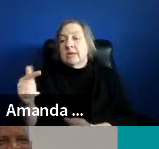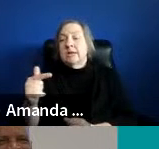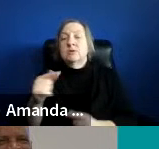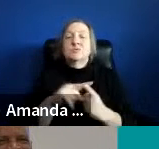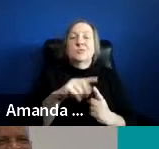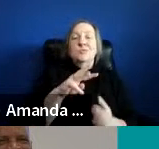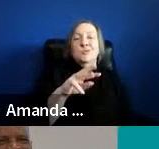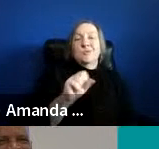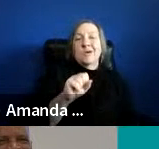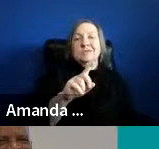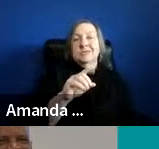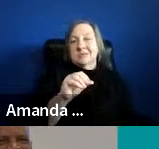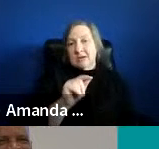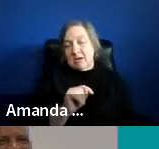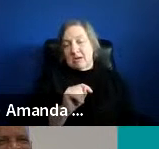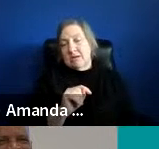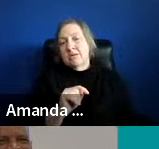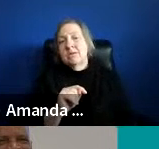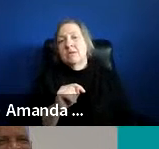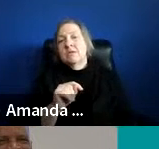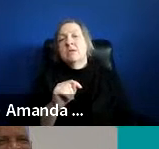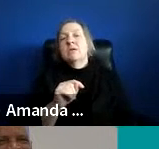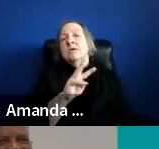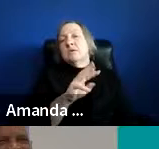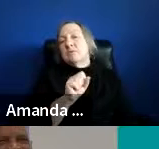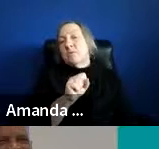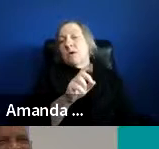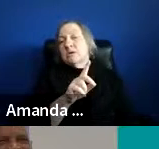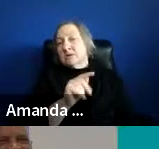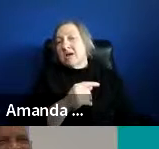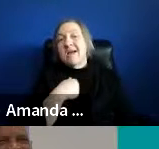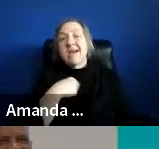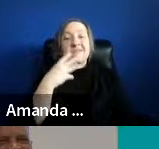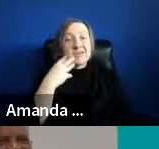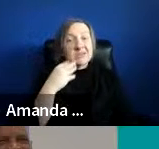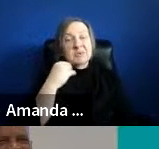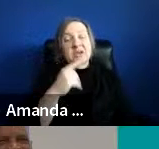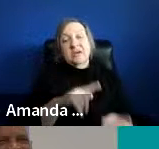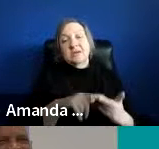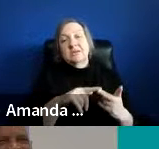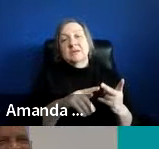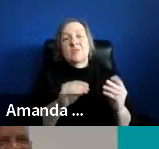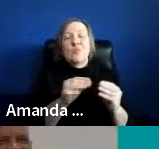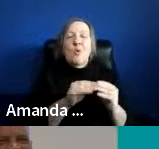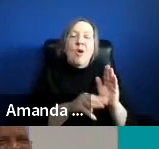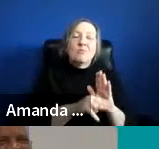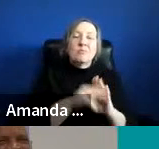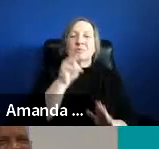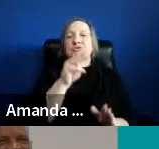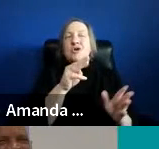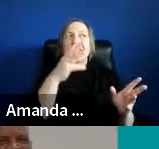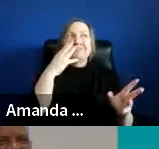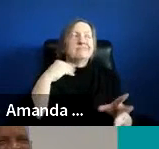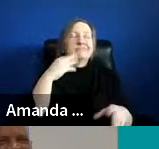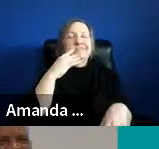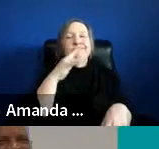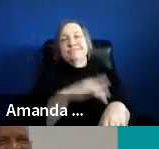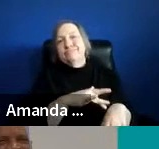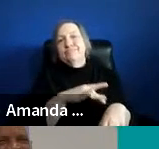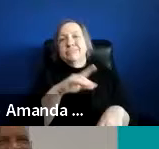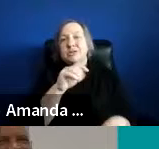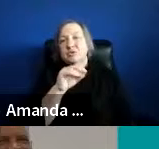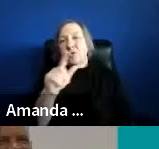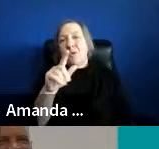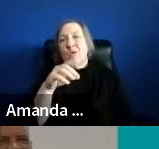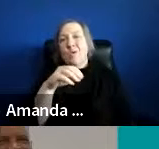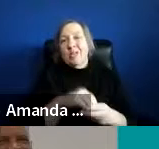know, WashDOT does have a you know, experience and a kind of a mature tolling program in the Puget Sound area. And